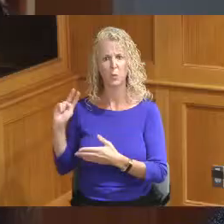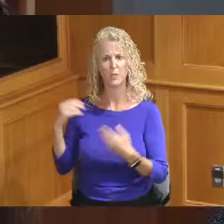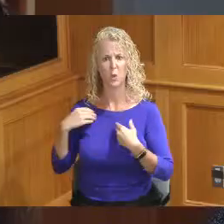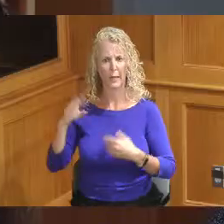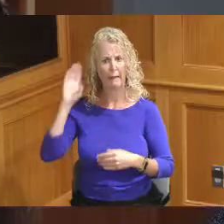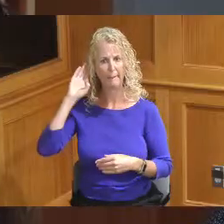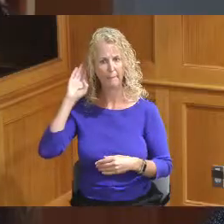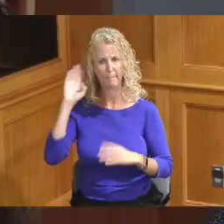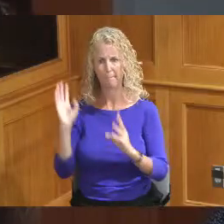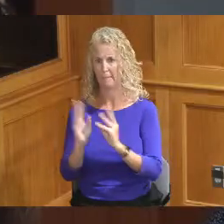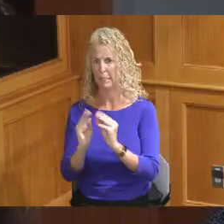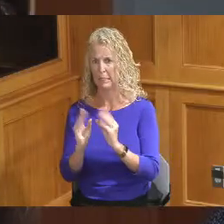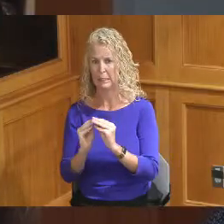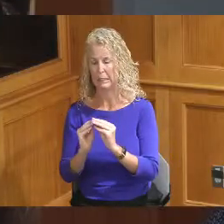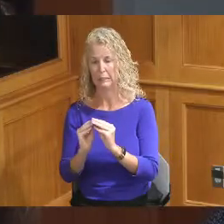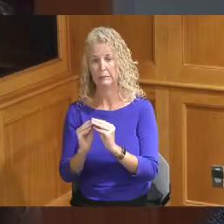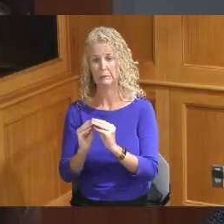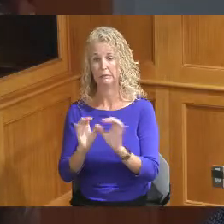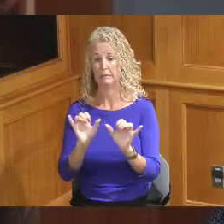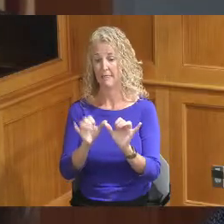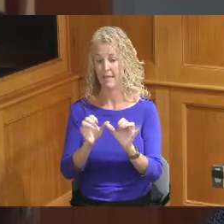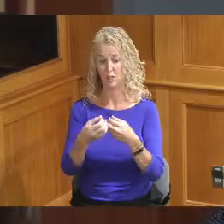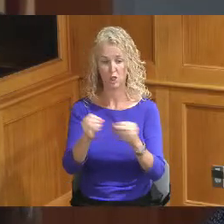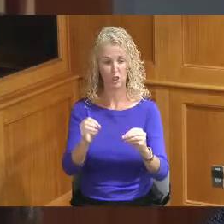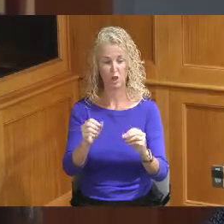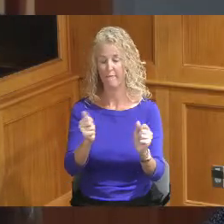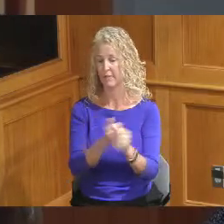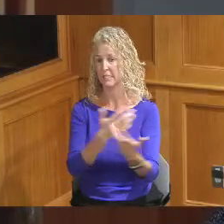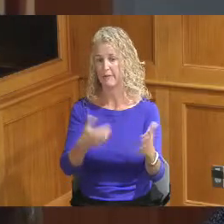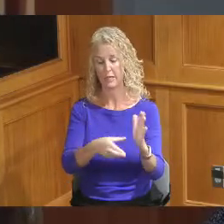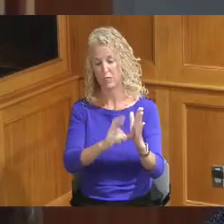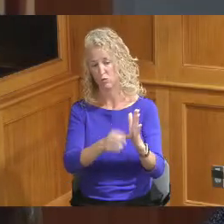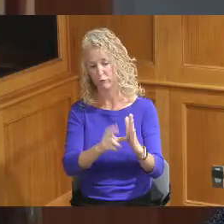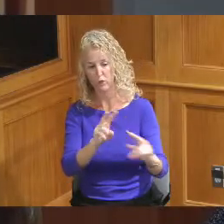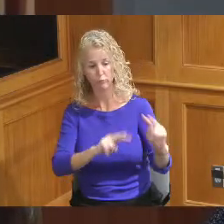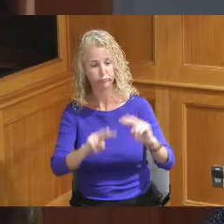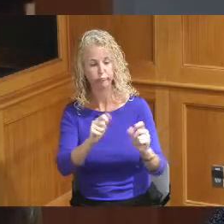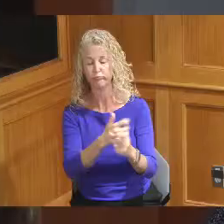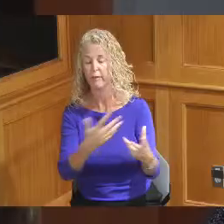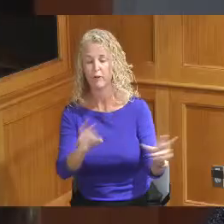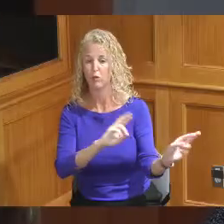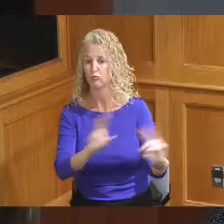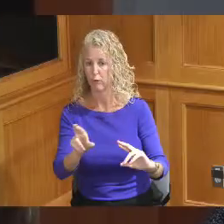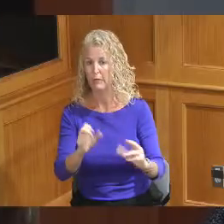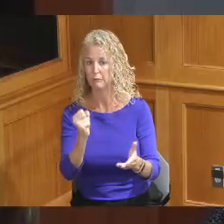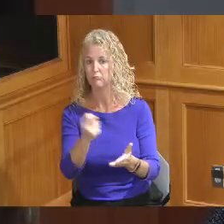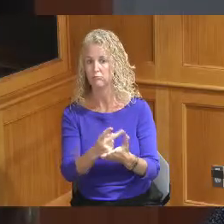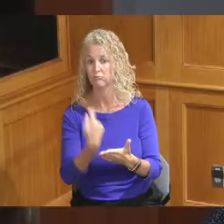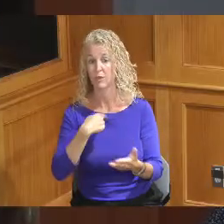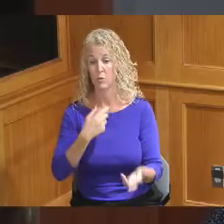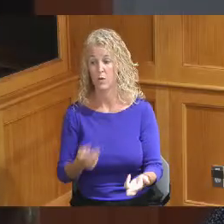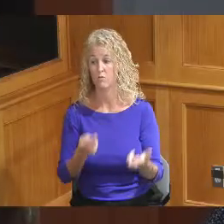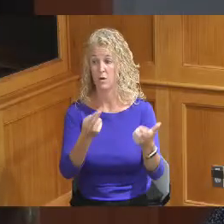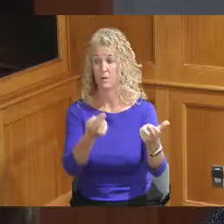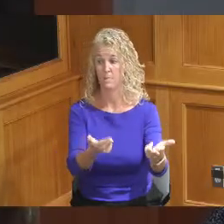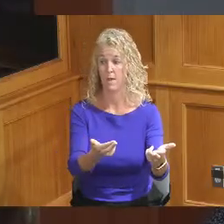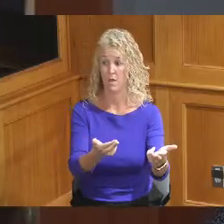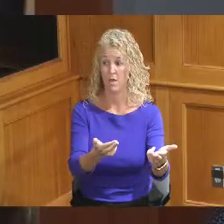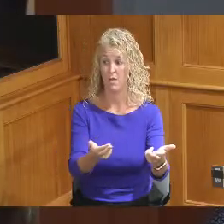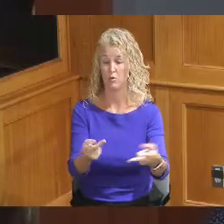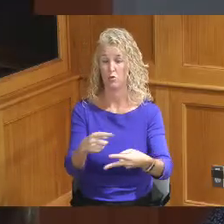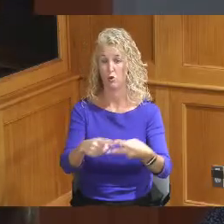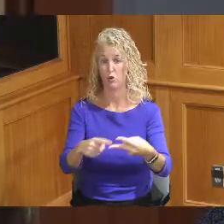The county engineer's office has reviewed all their documents and everything is in order, and we recommend these